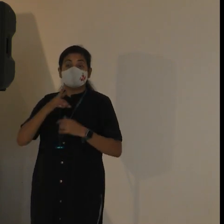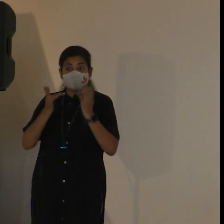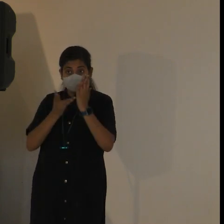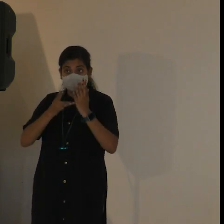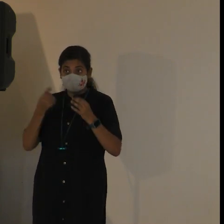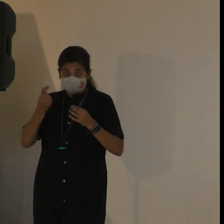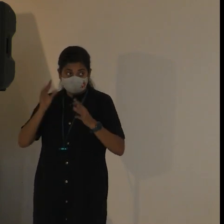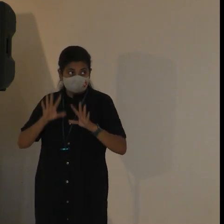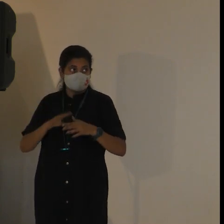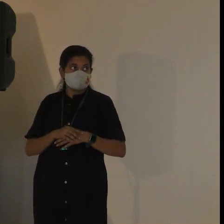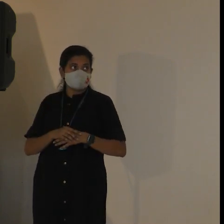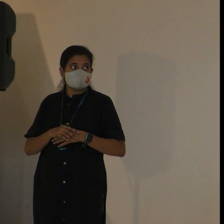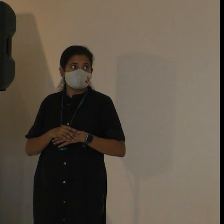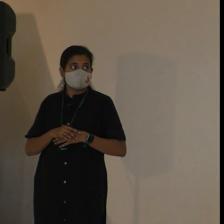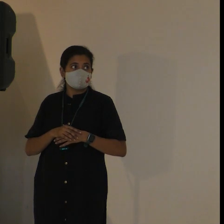tech